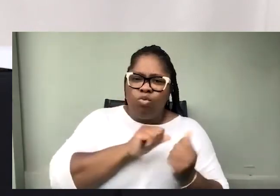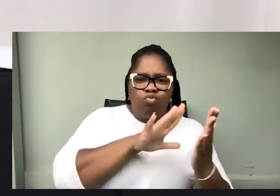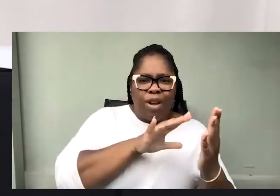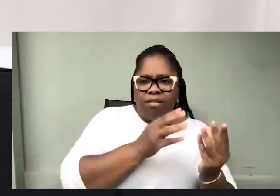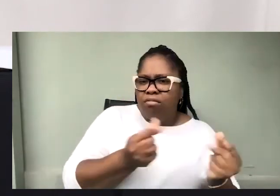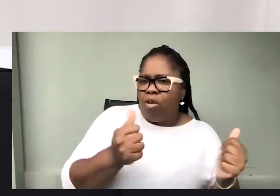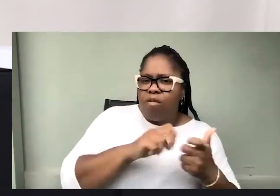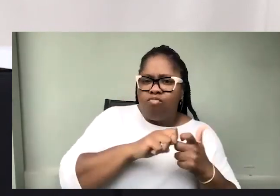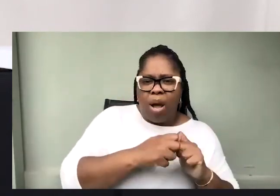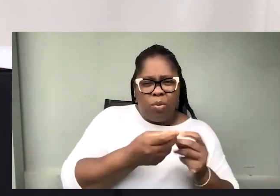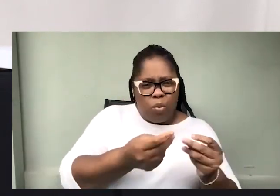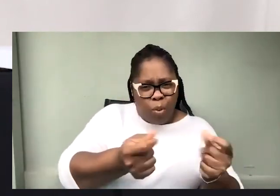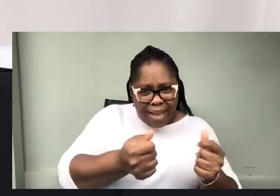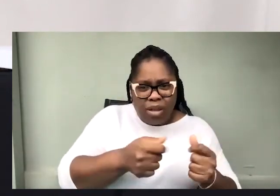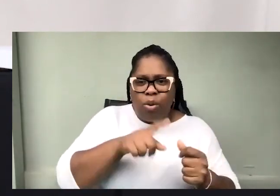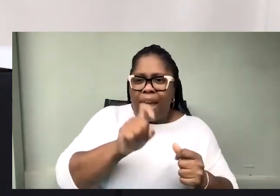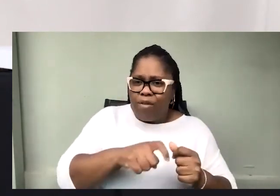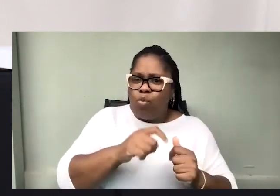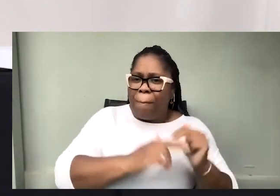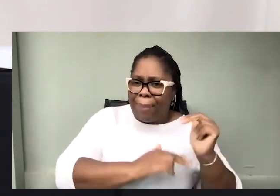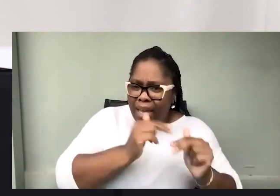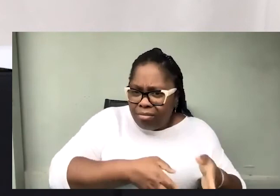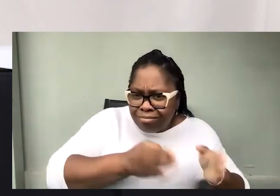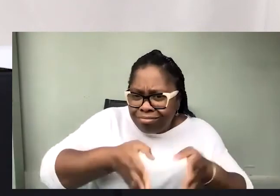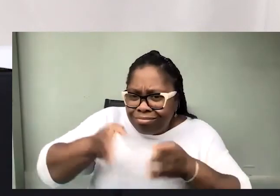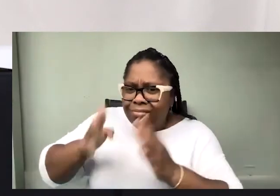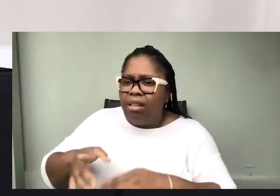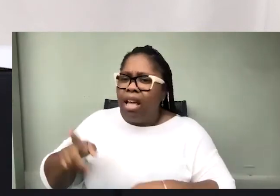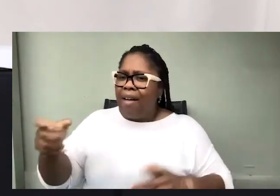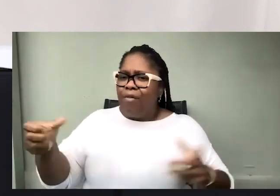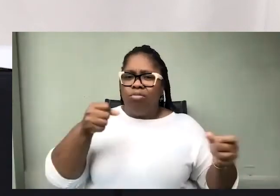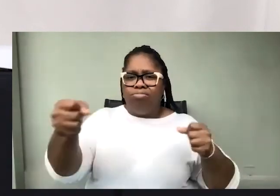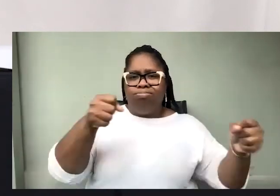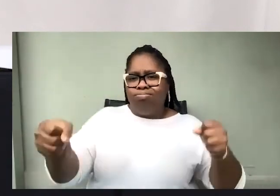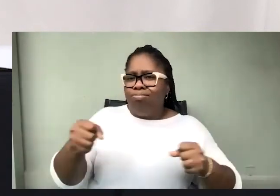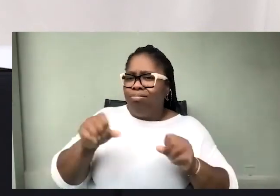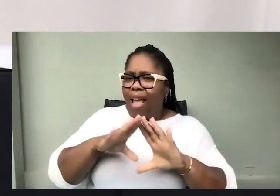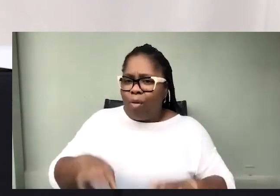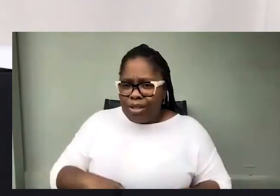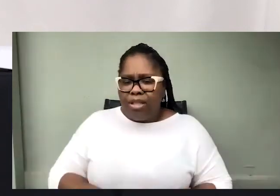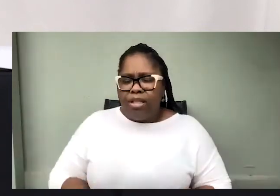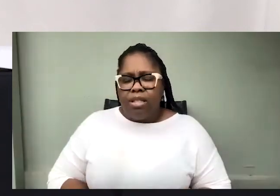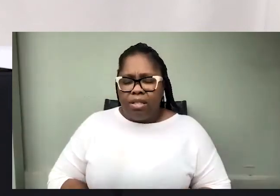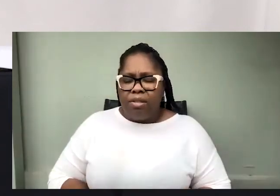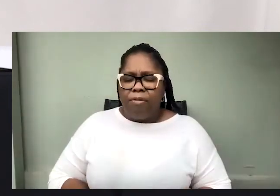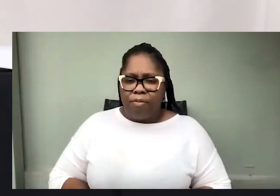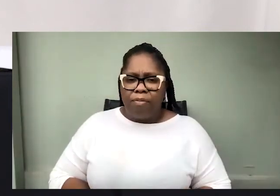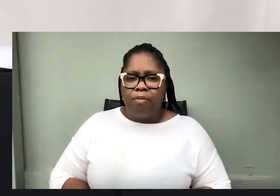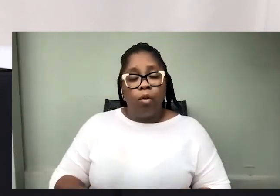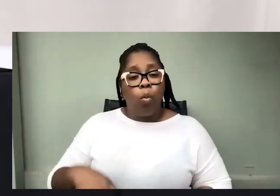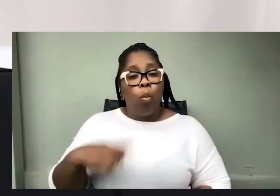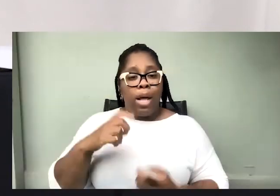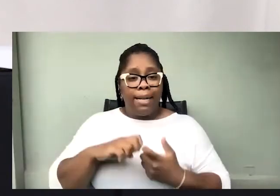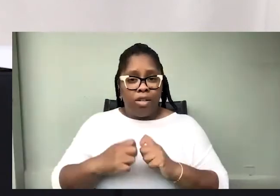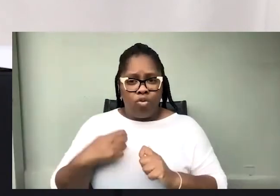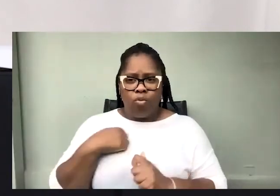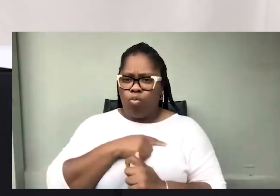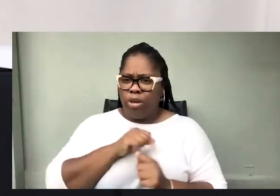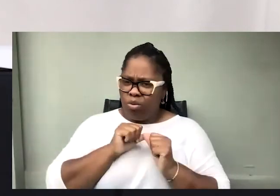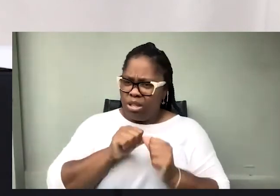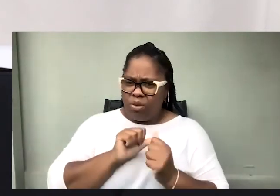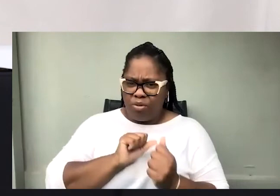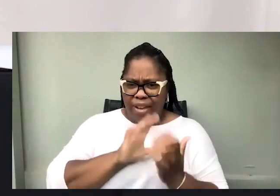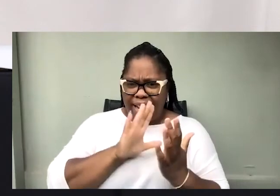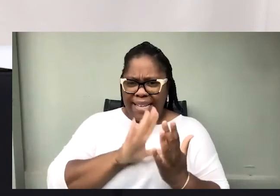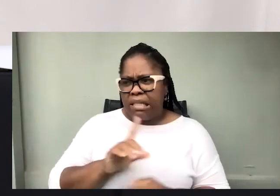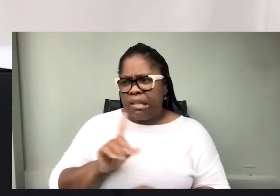to build, and we have to house people. I know that one of the issues that we continue to face is